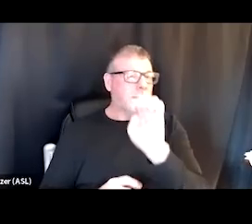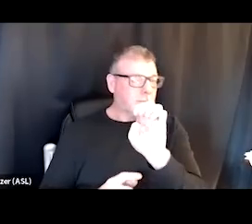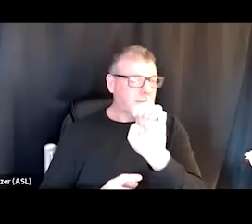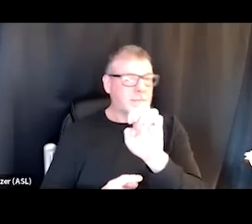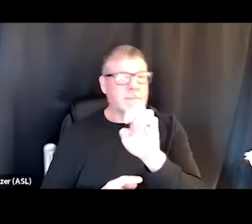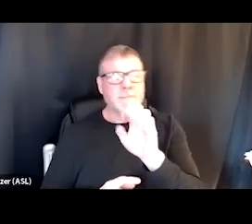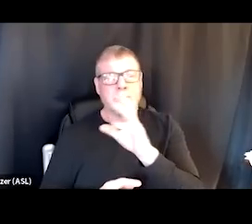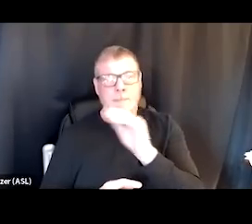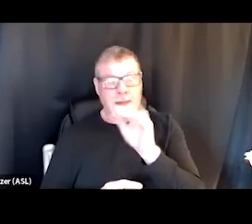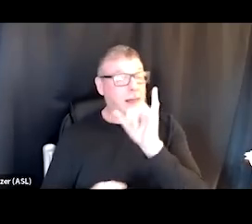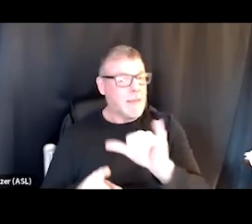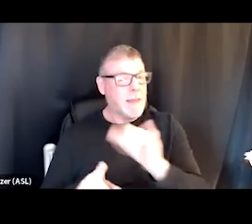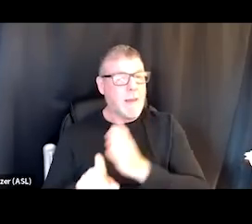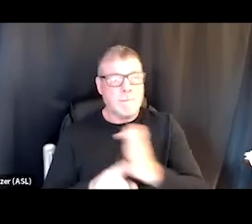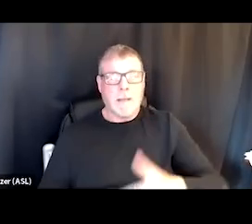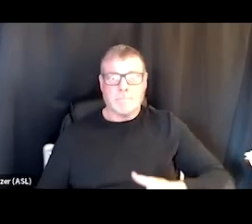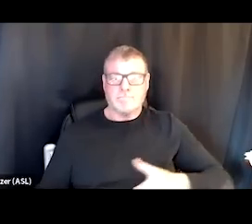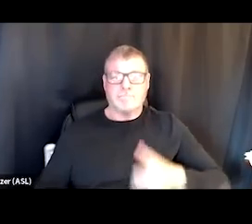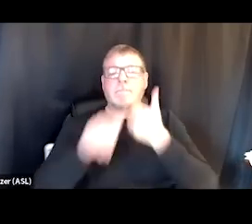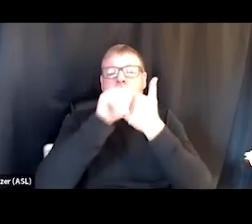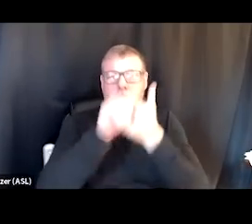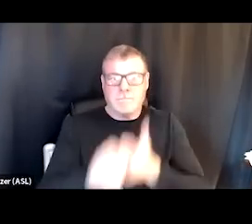can range from anything.